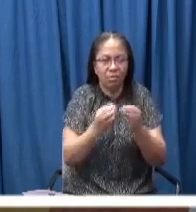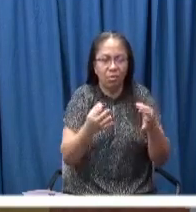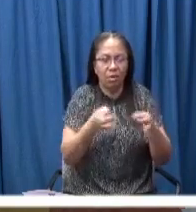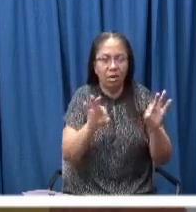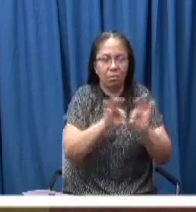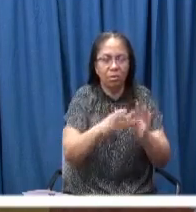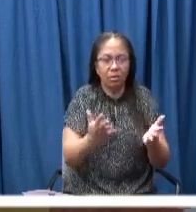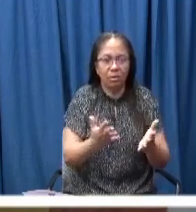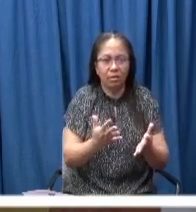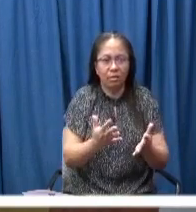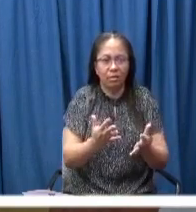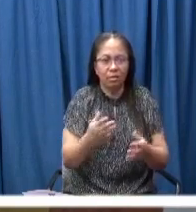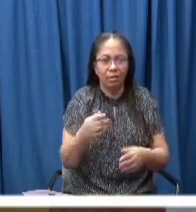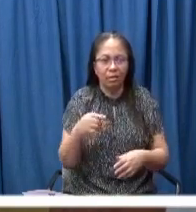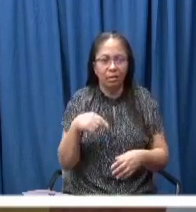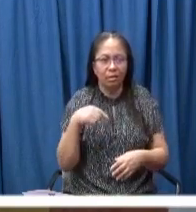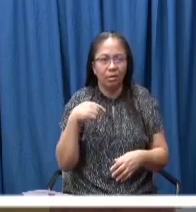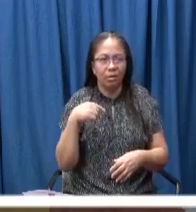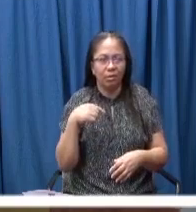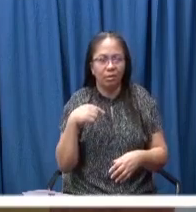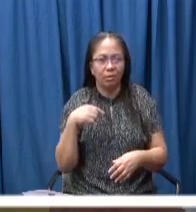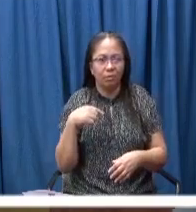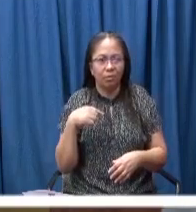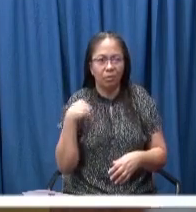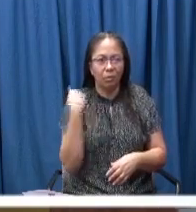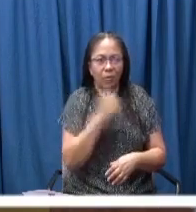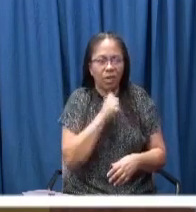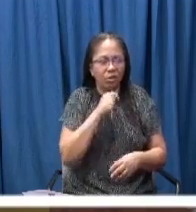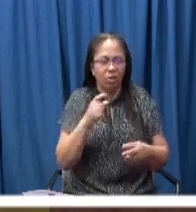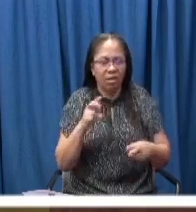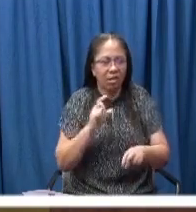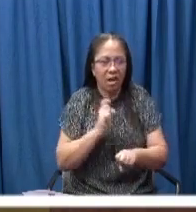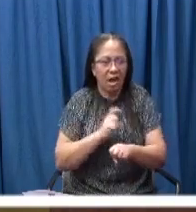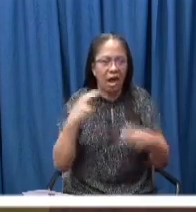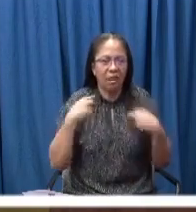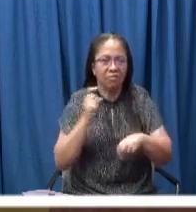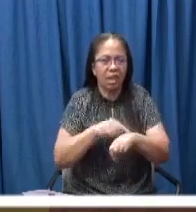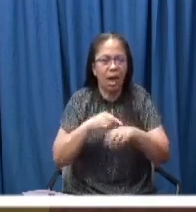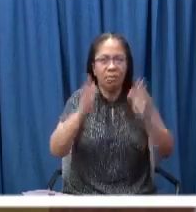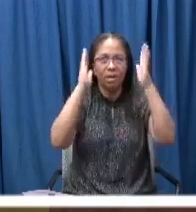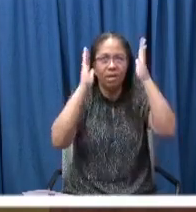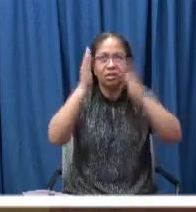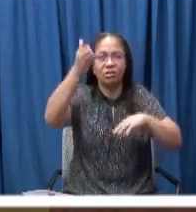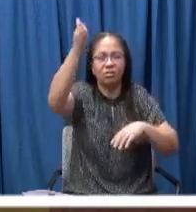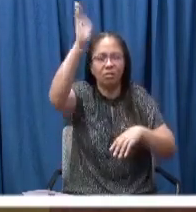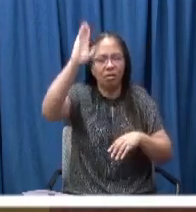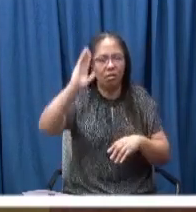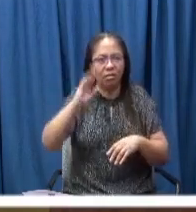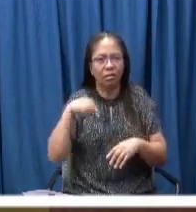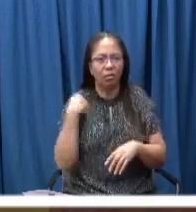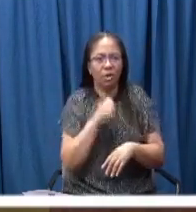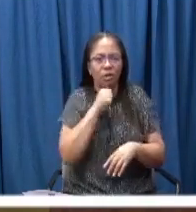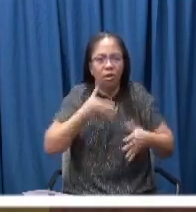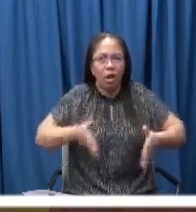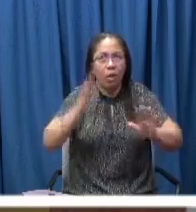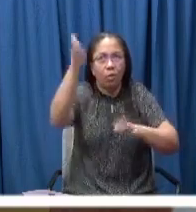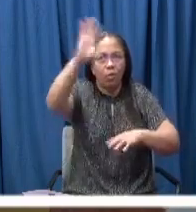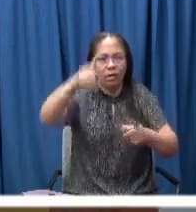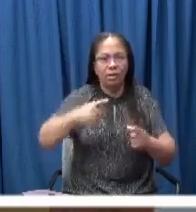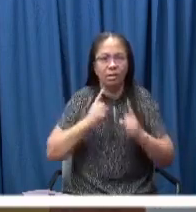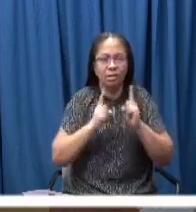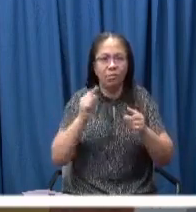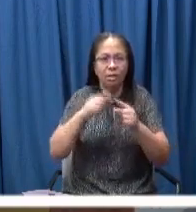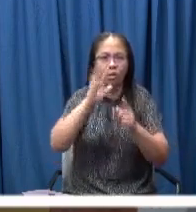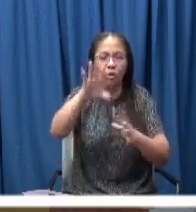the time to listen to God, the time to allow God to speak to your soul. When last